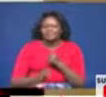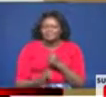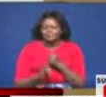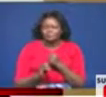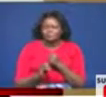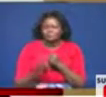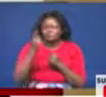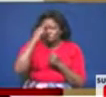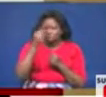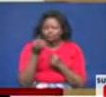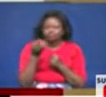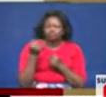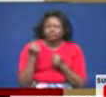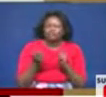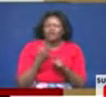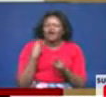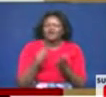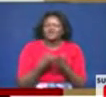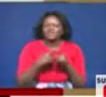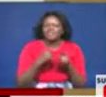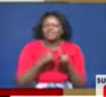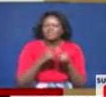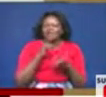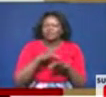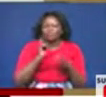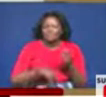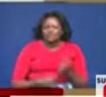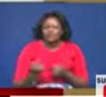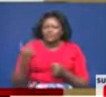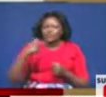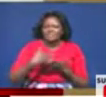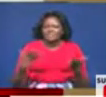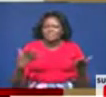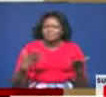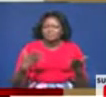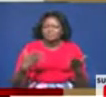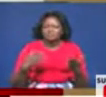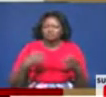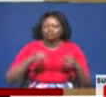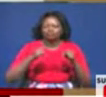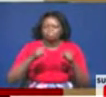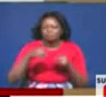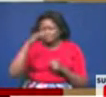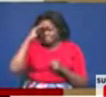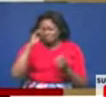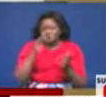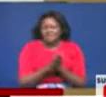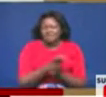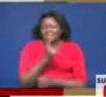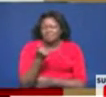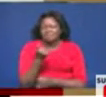for the past financial year will affect, among others, petroleum products, motorcycles, alcoholic and non-alcoholic